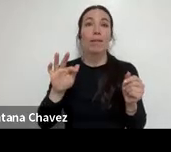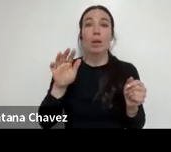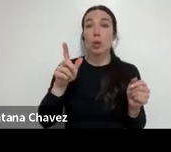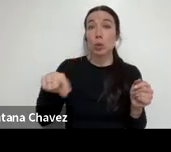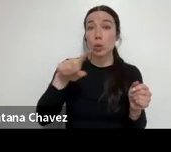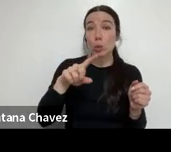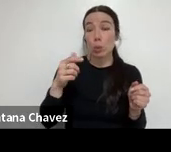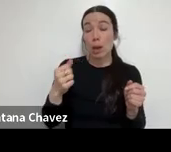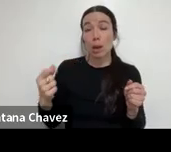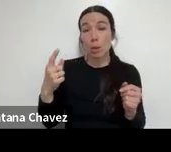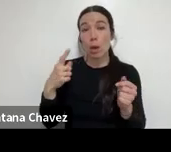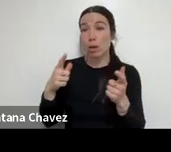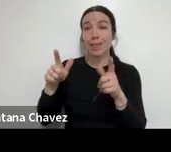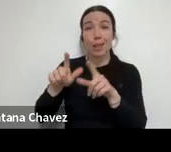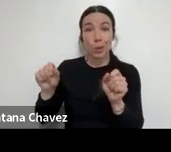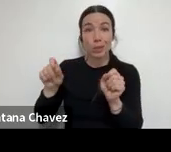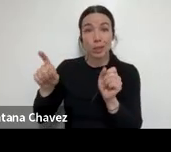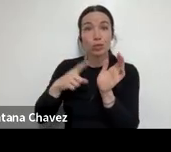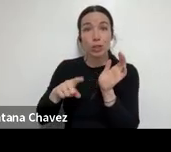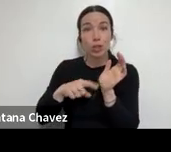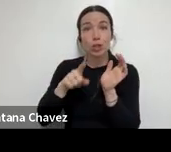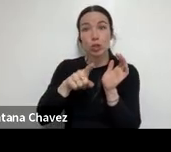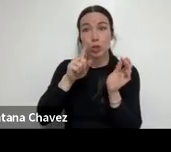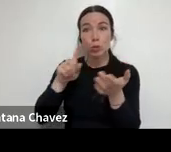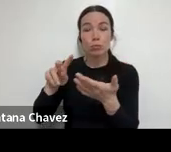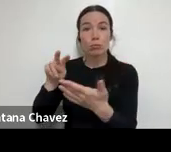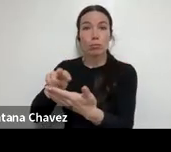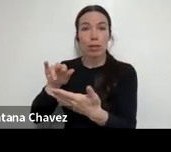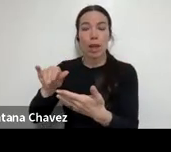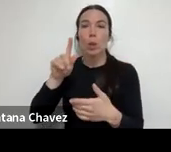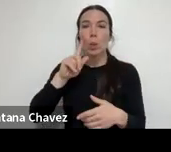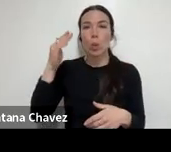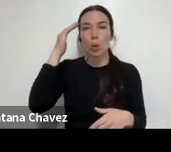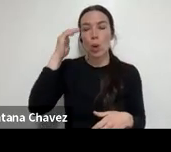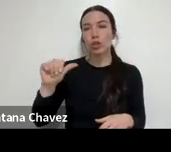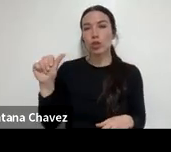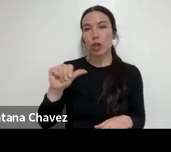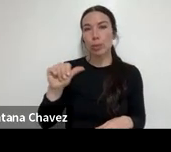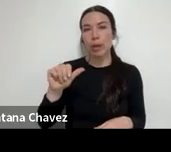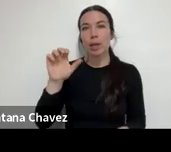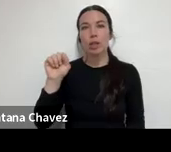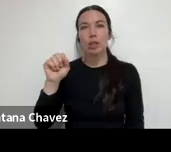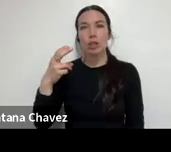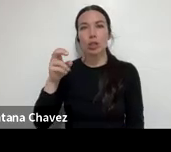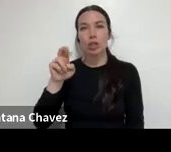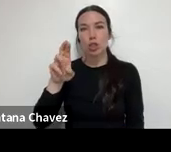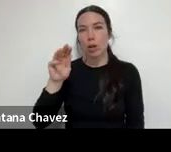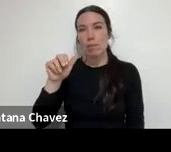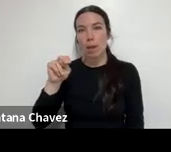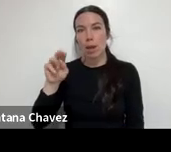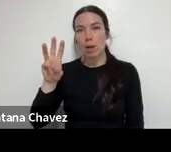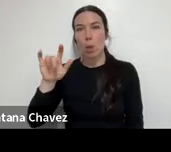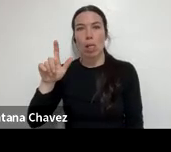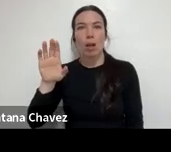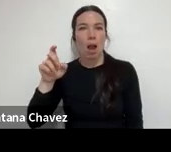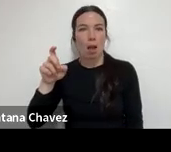in linguistics, you will probably recognize the name of Sherman Wilcox. He was in Siena